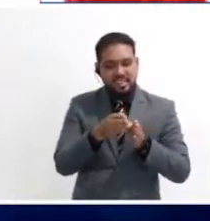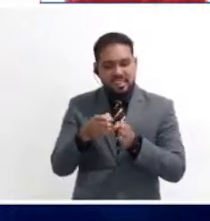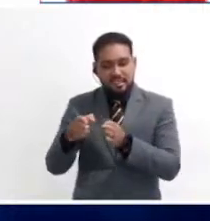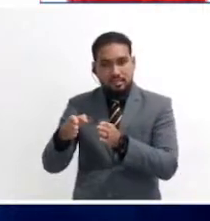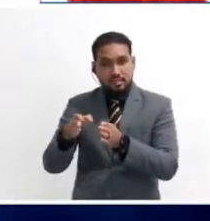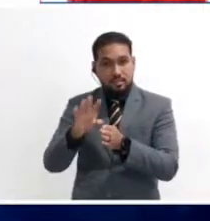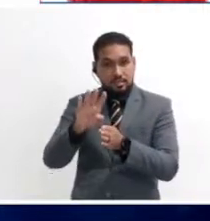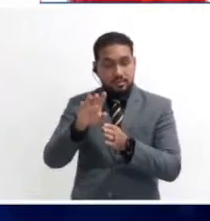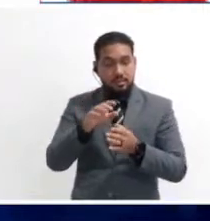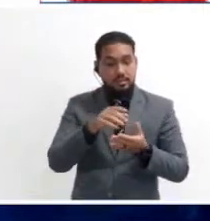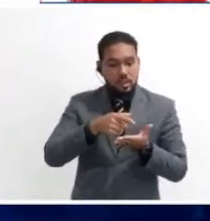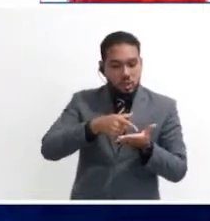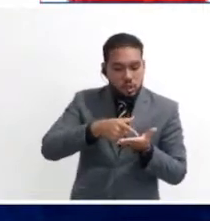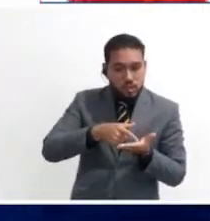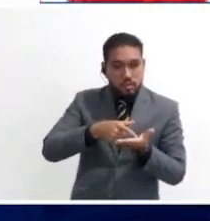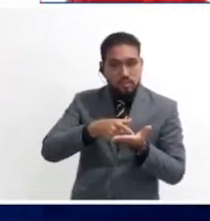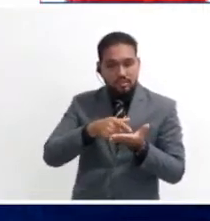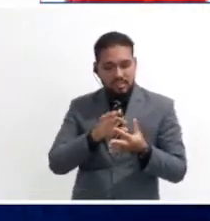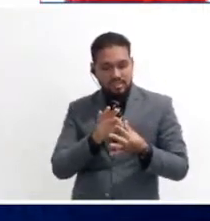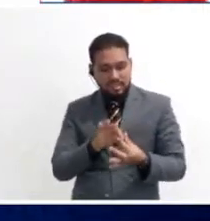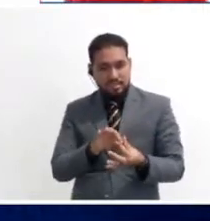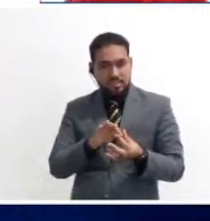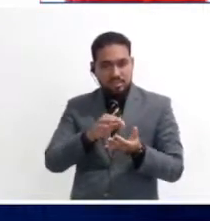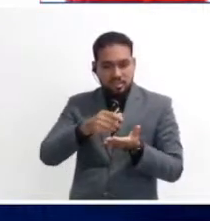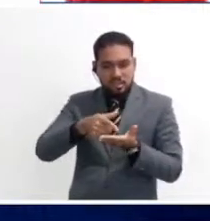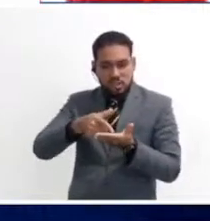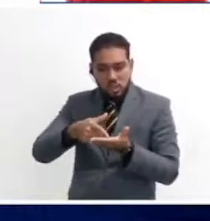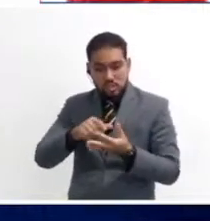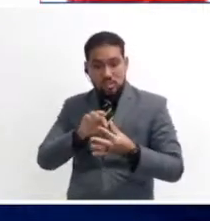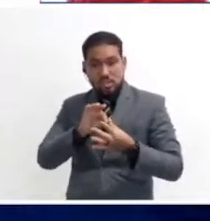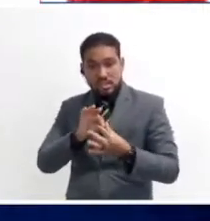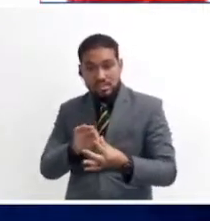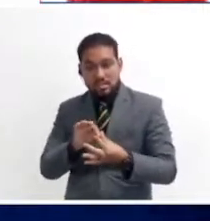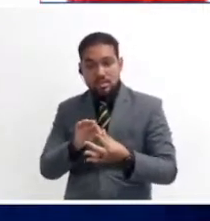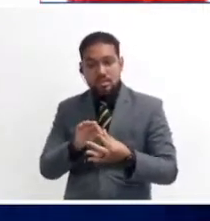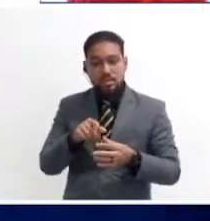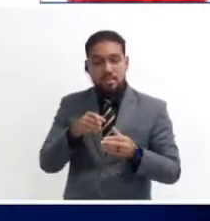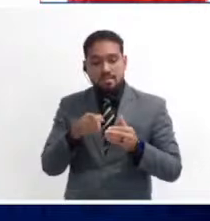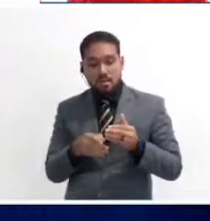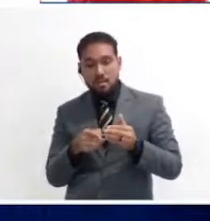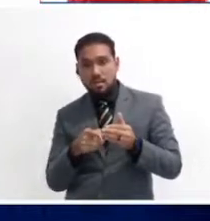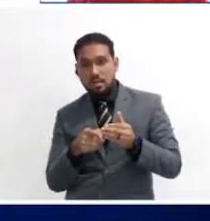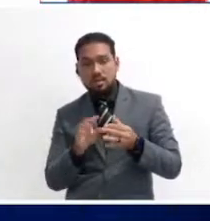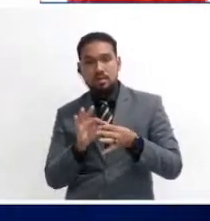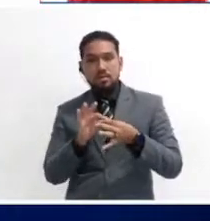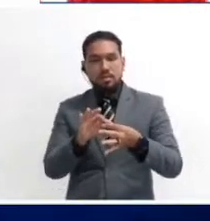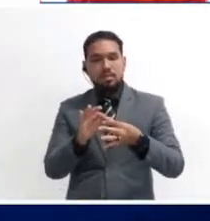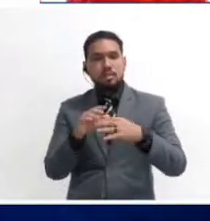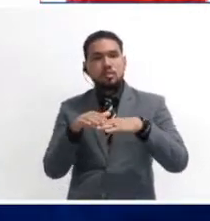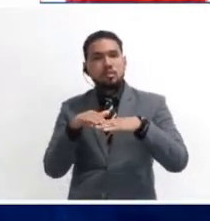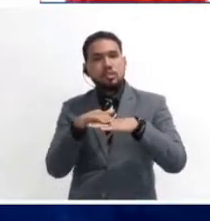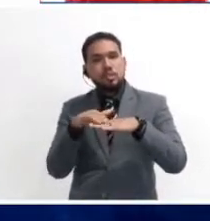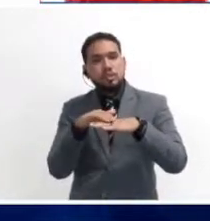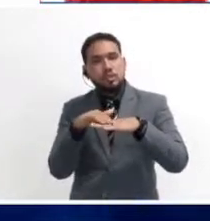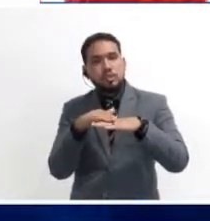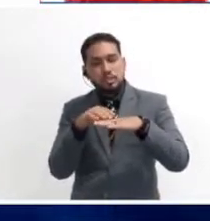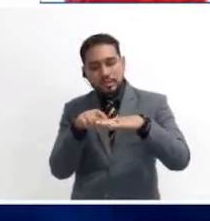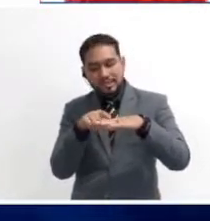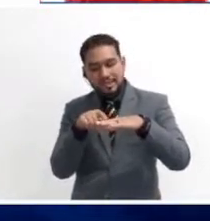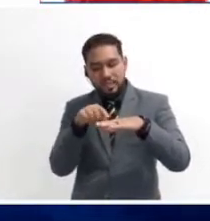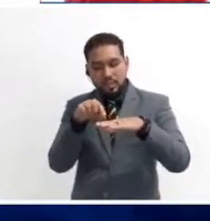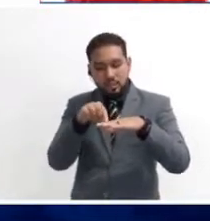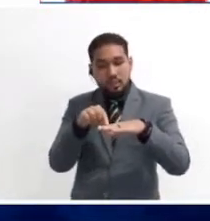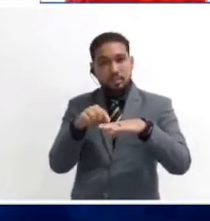a finish on them. We call it a surface finish that is the right kind of material that we can bond